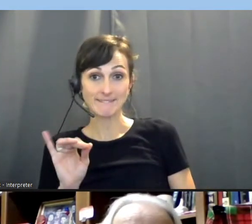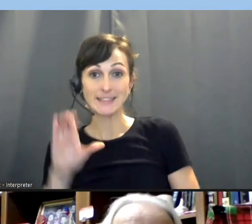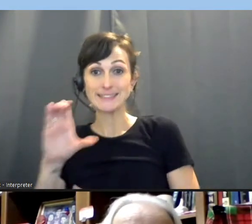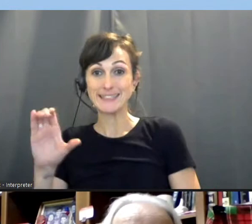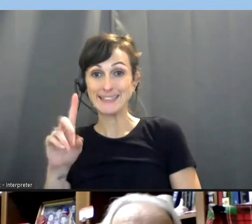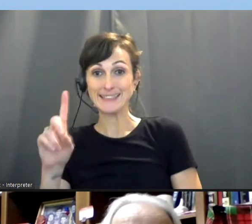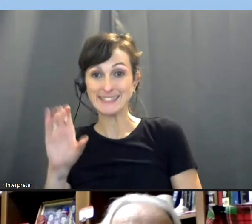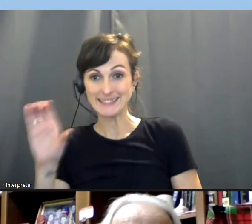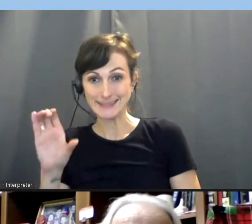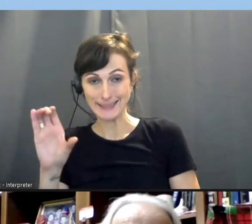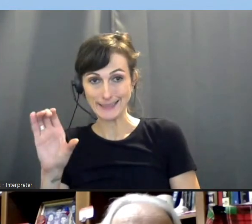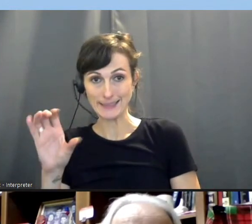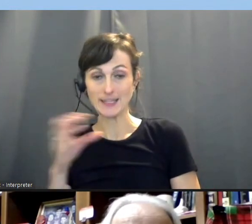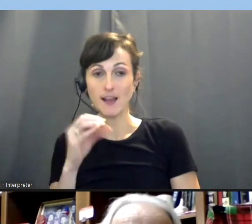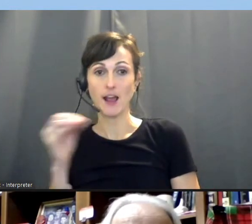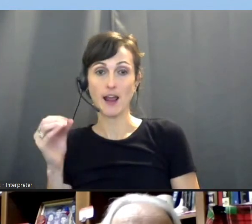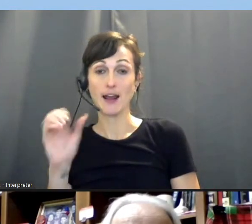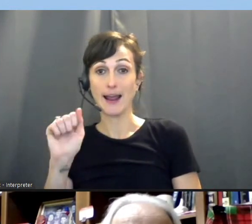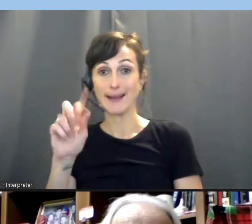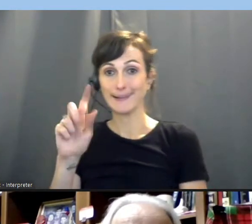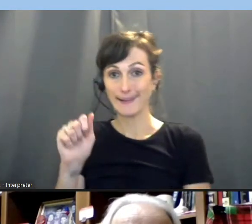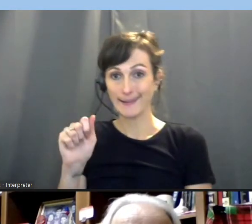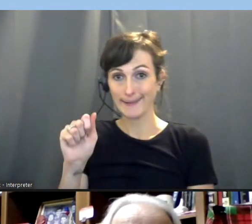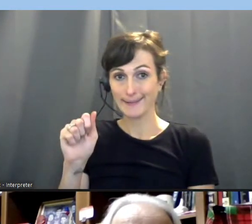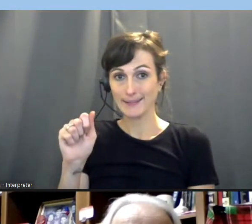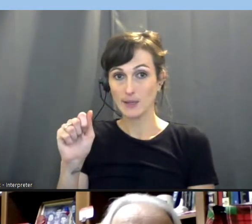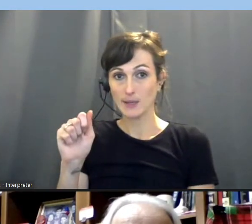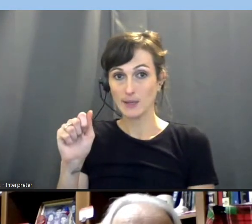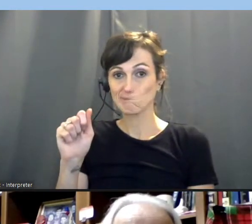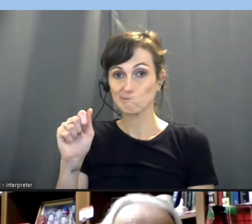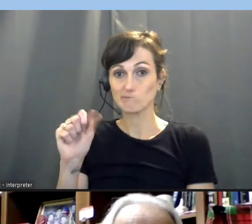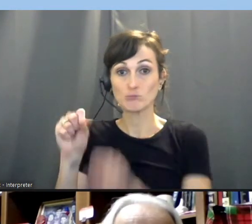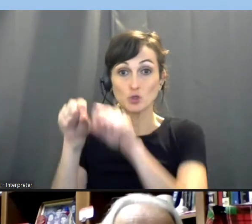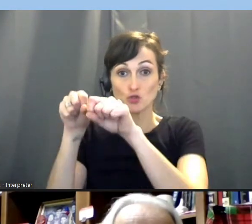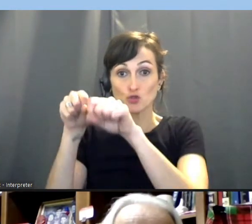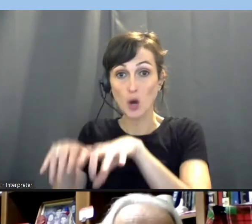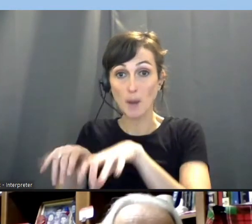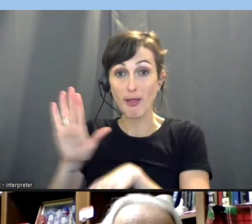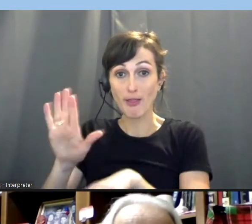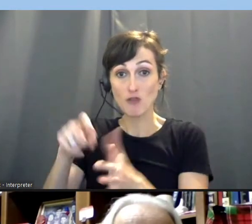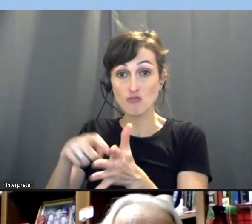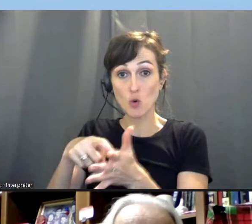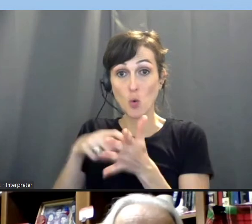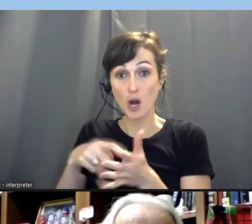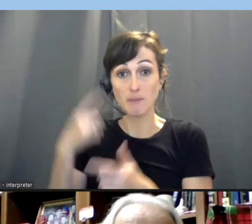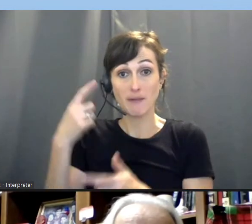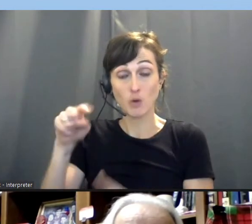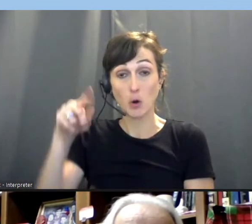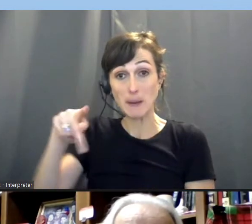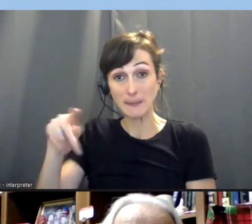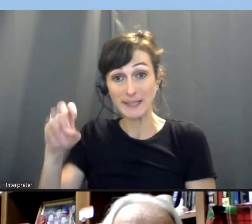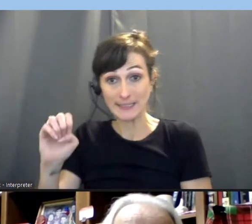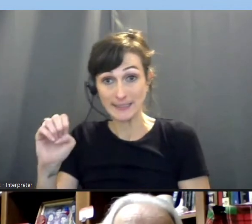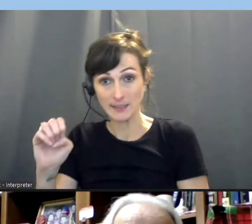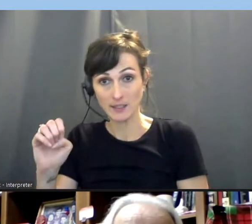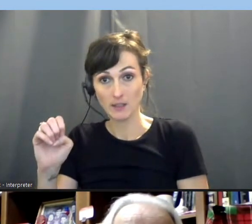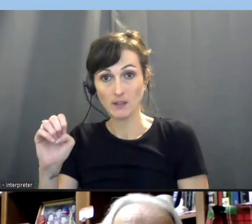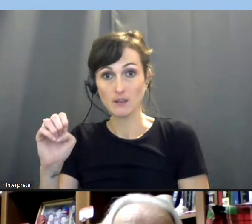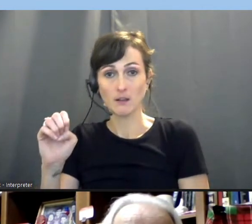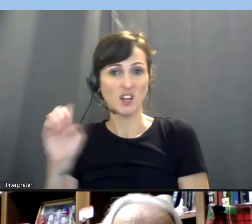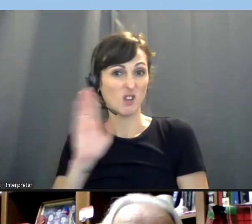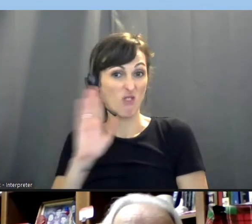CDC and ADA drop the requirement for PPE, will